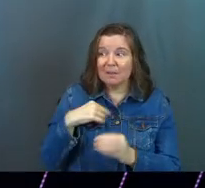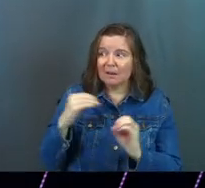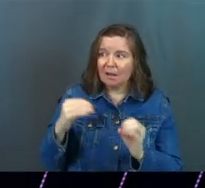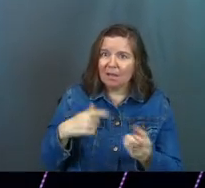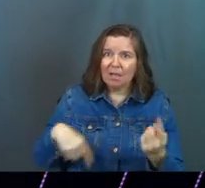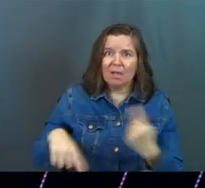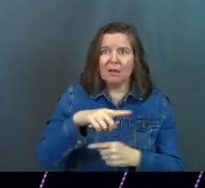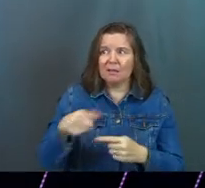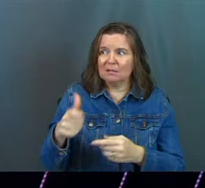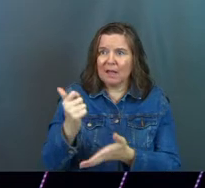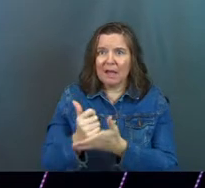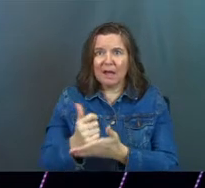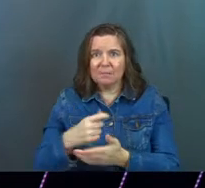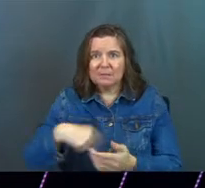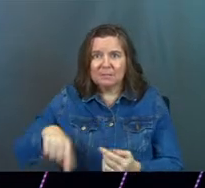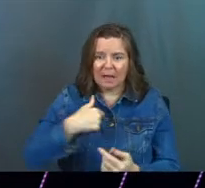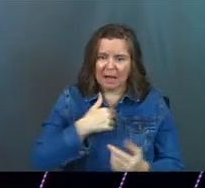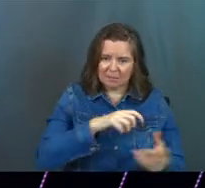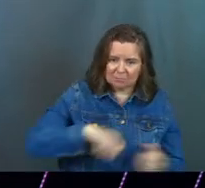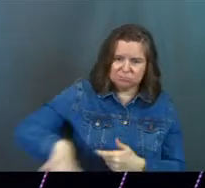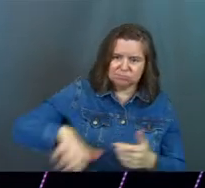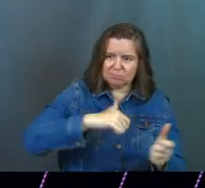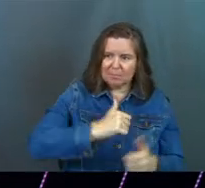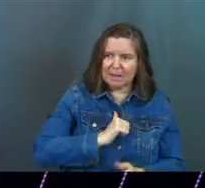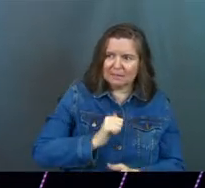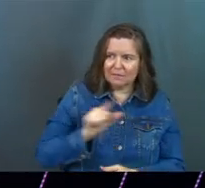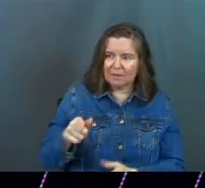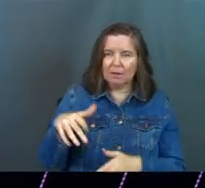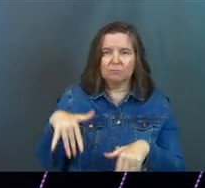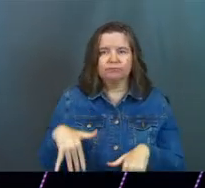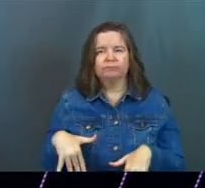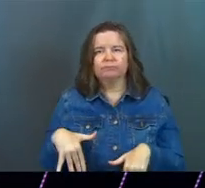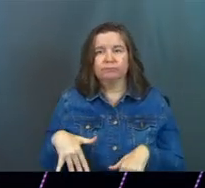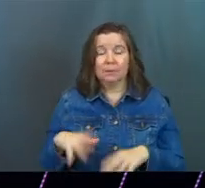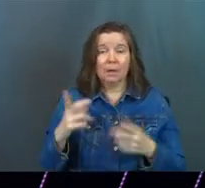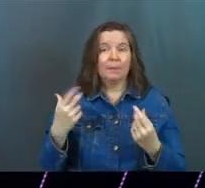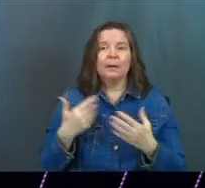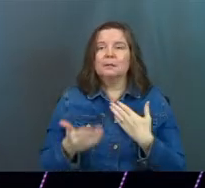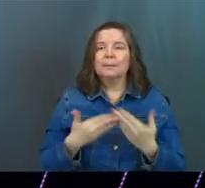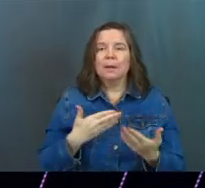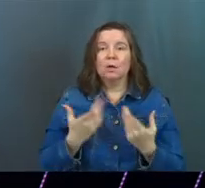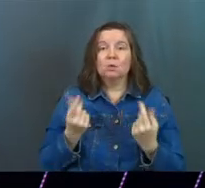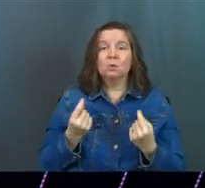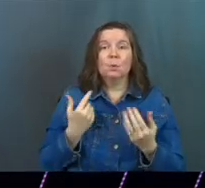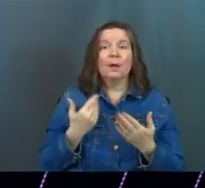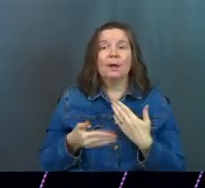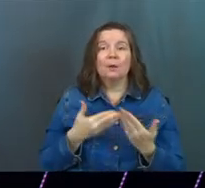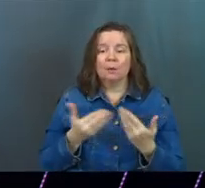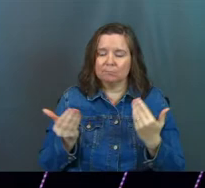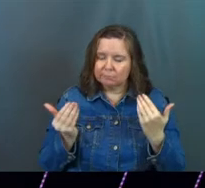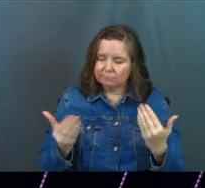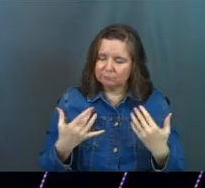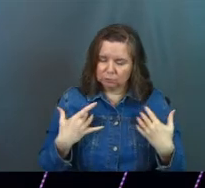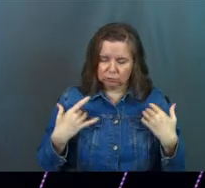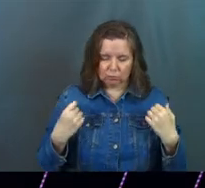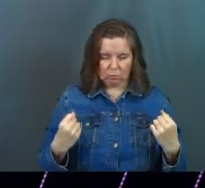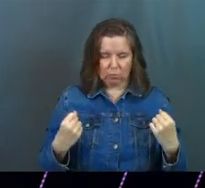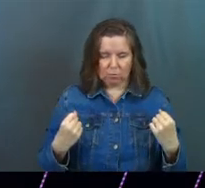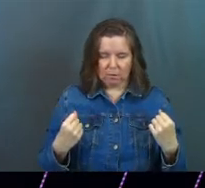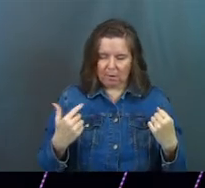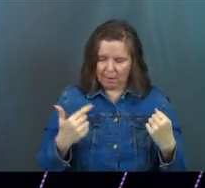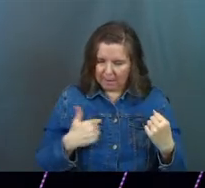me. Yeah, but do it anyway. Right? Be the strong one today. Step up and